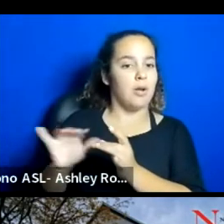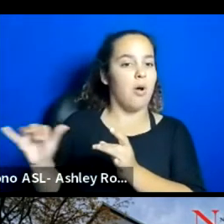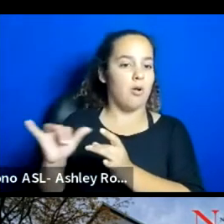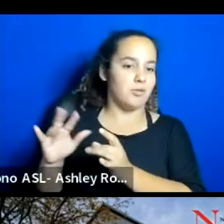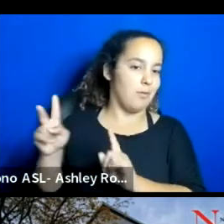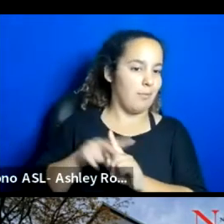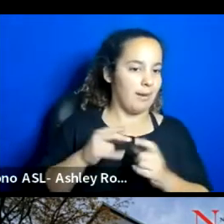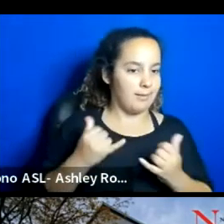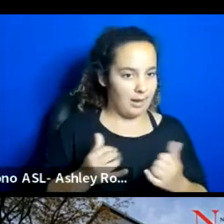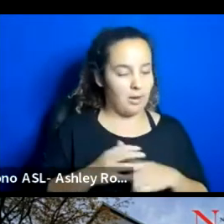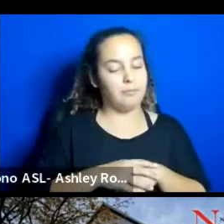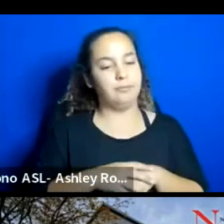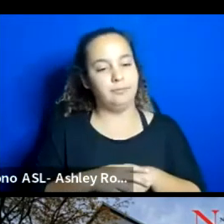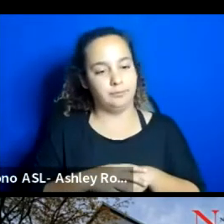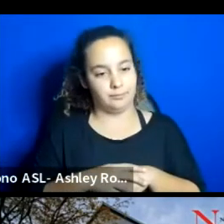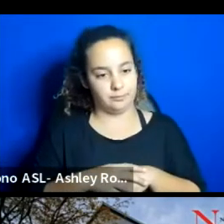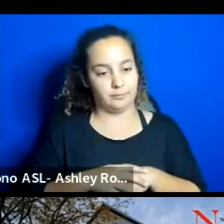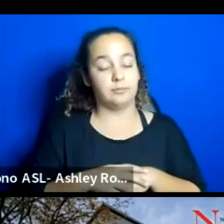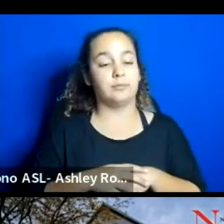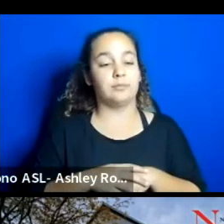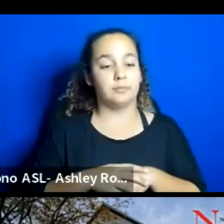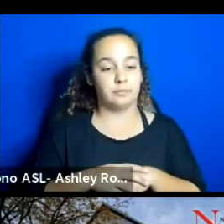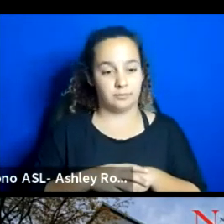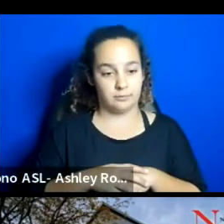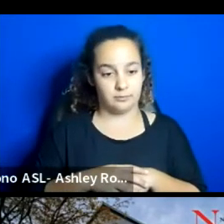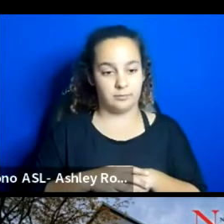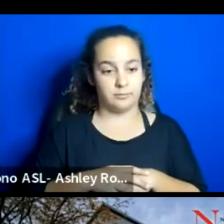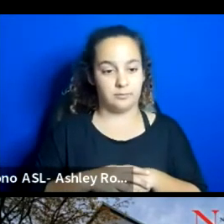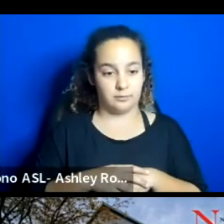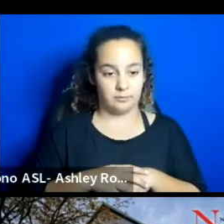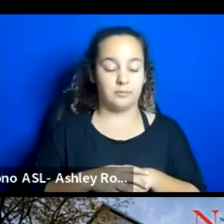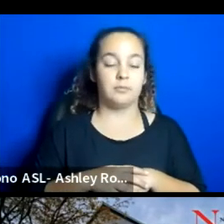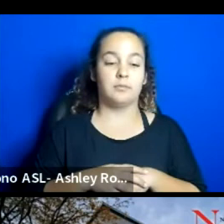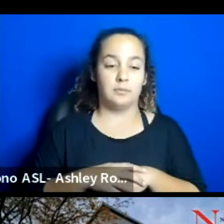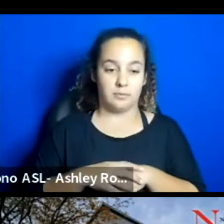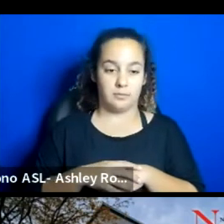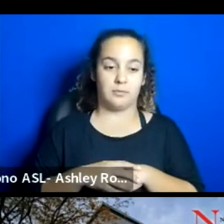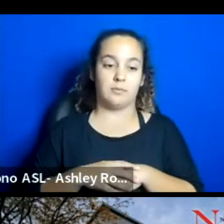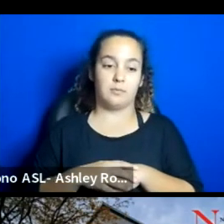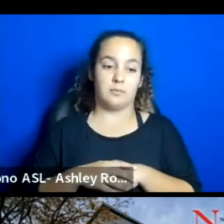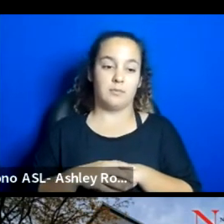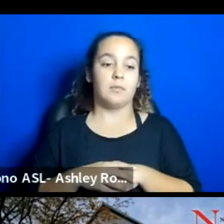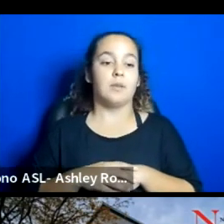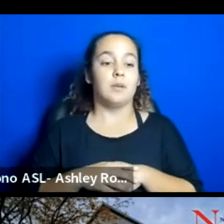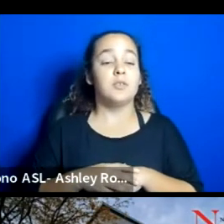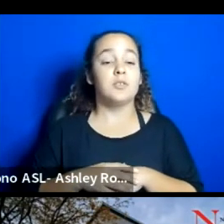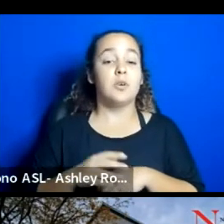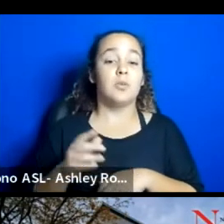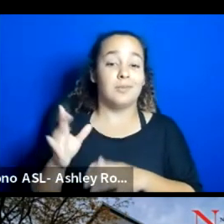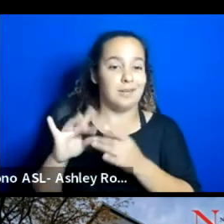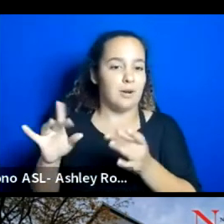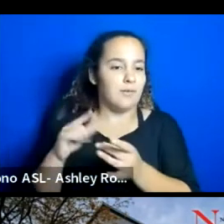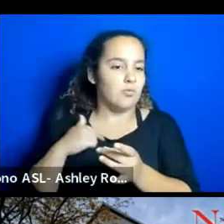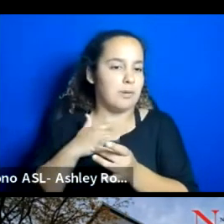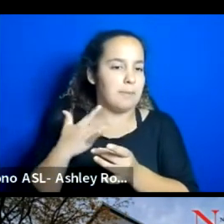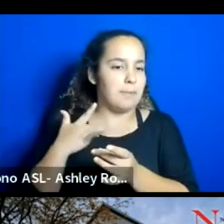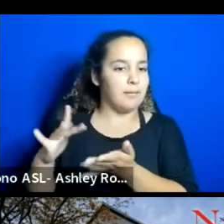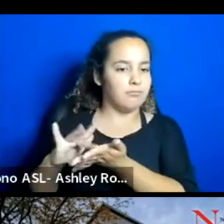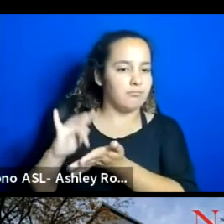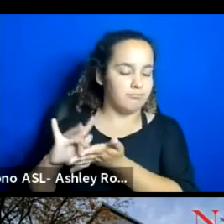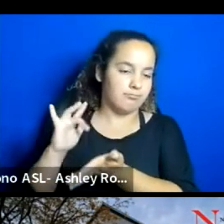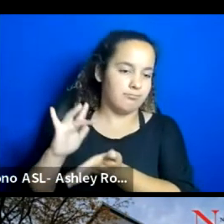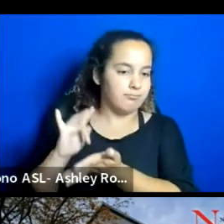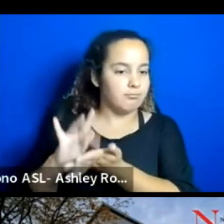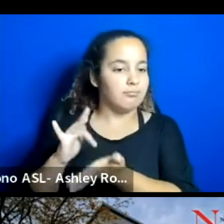sense, the task of a legal history is to trace the ways in which narratives we take for granted are also constructed